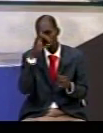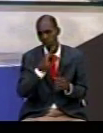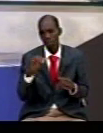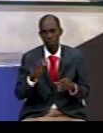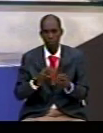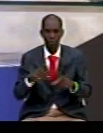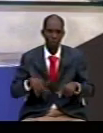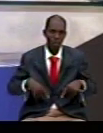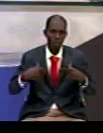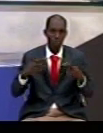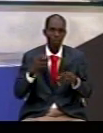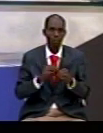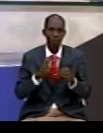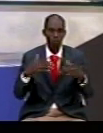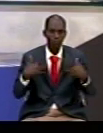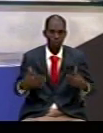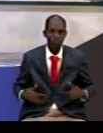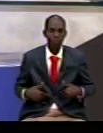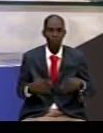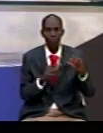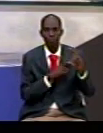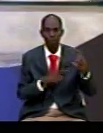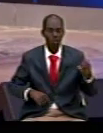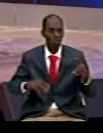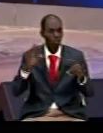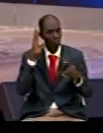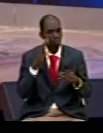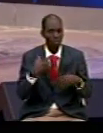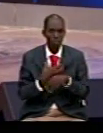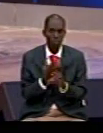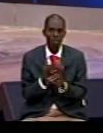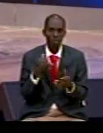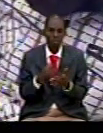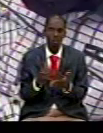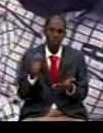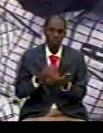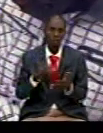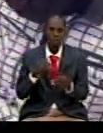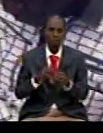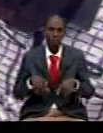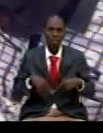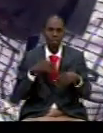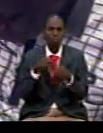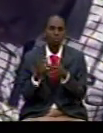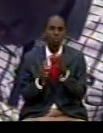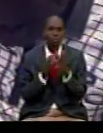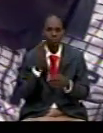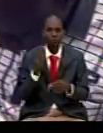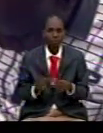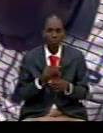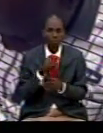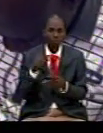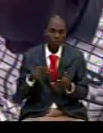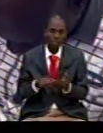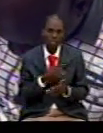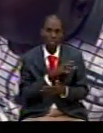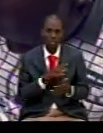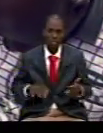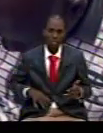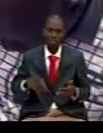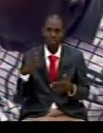body, the Lord will create it tonight in Jesus' name. This Christ, the